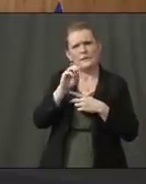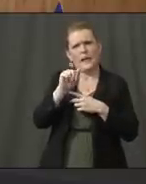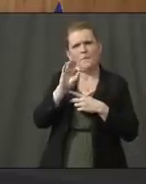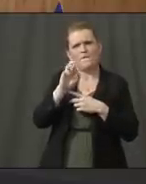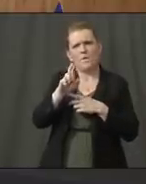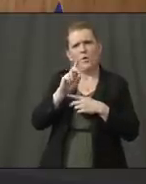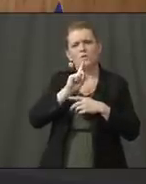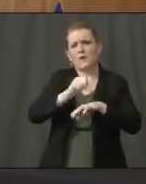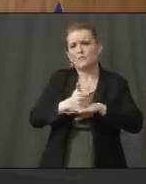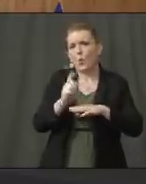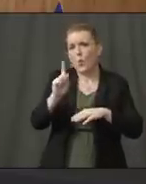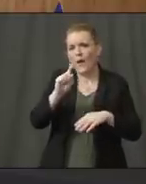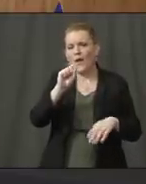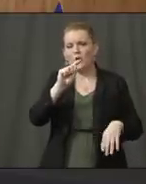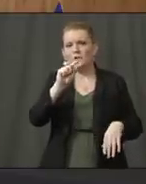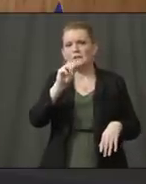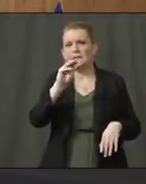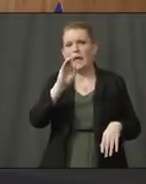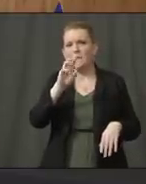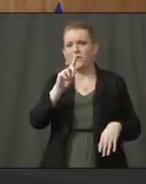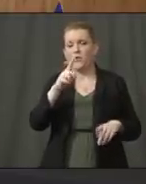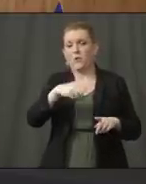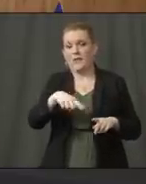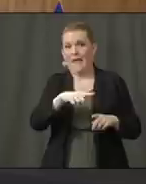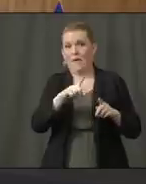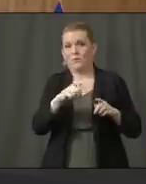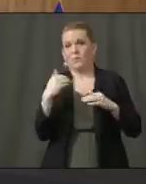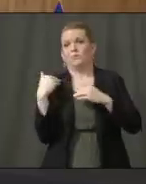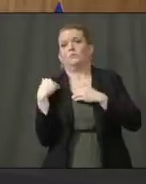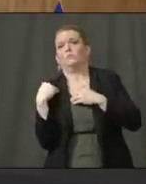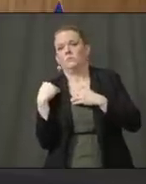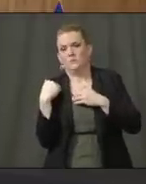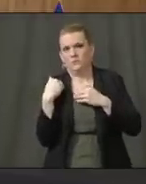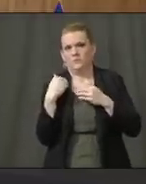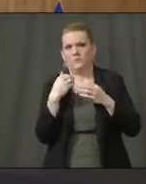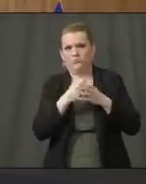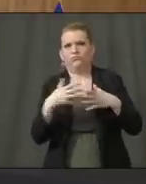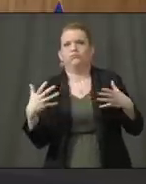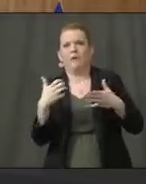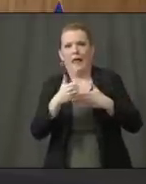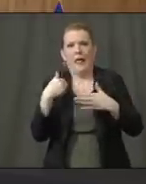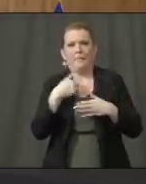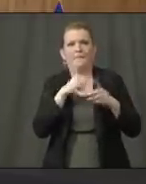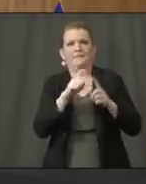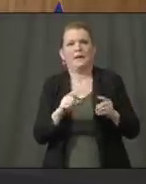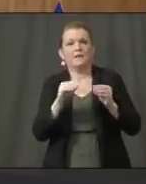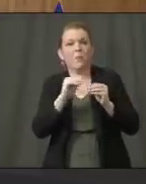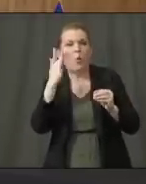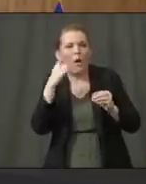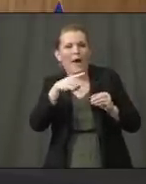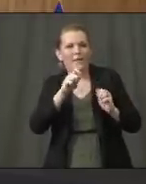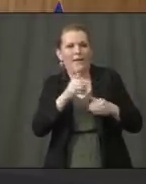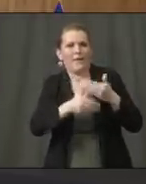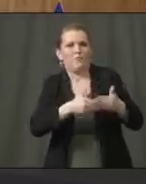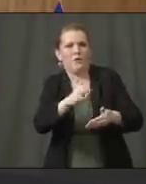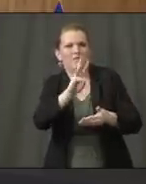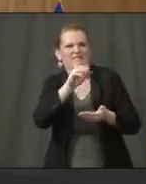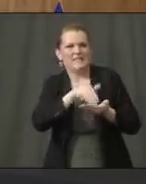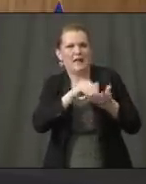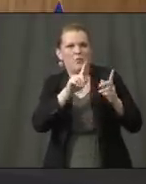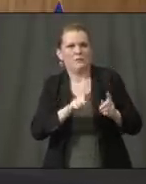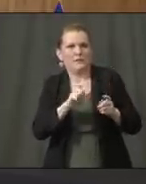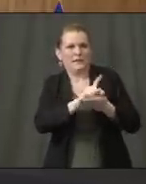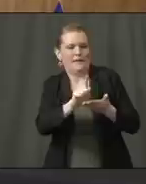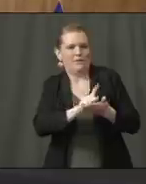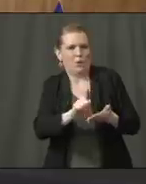greatly increase the testing capacity, processing up to 6,000 tests a week. But lately we're told they're only